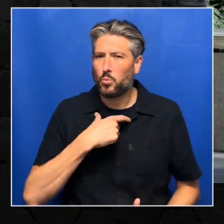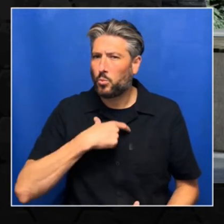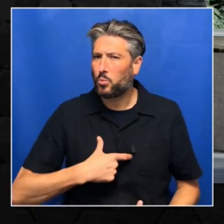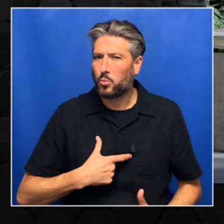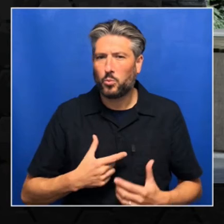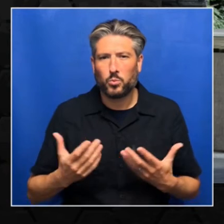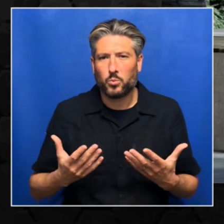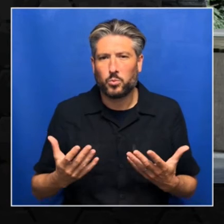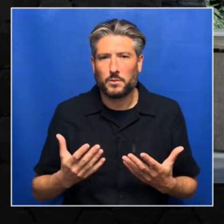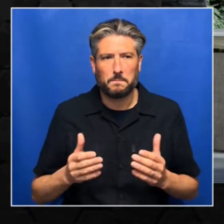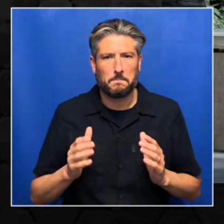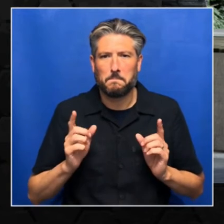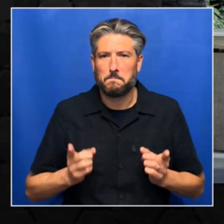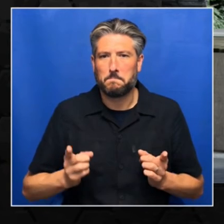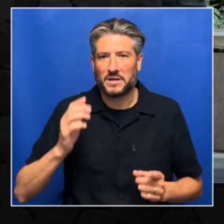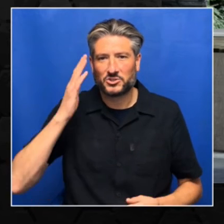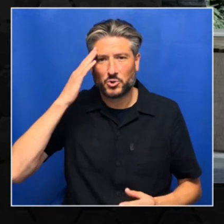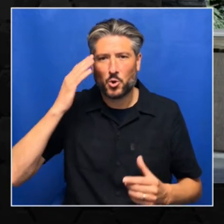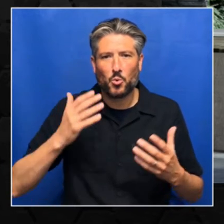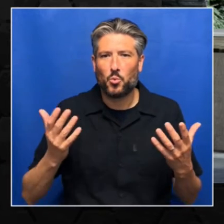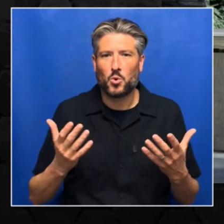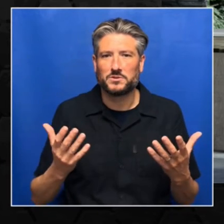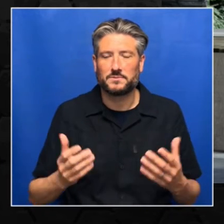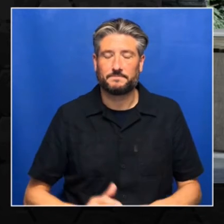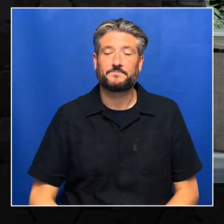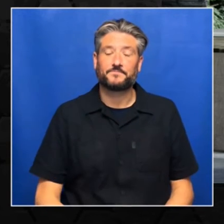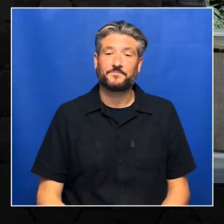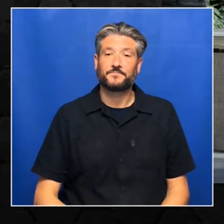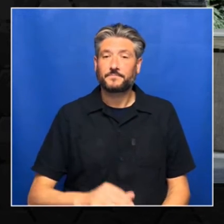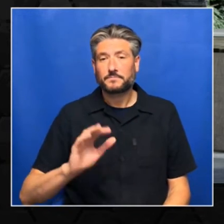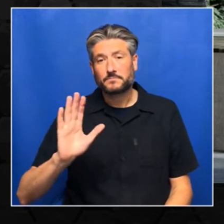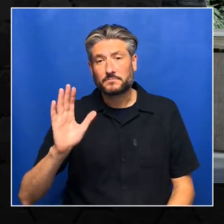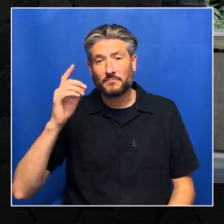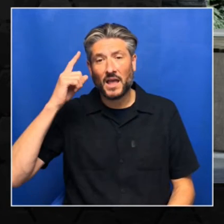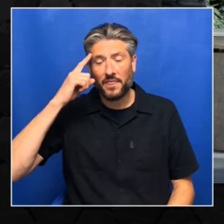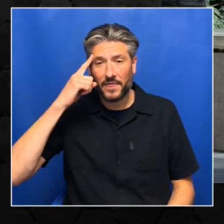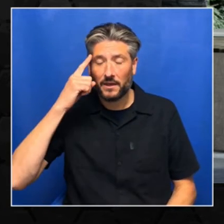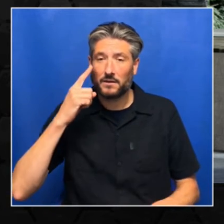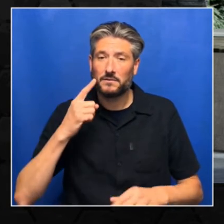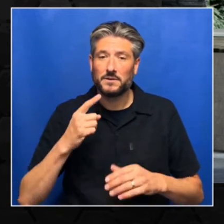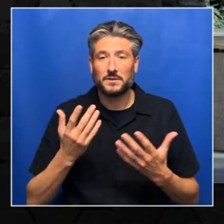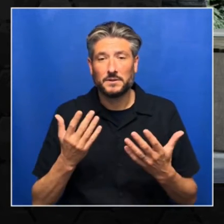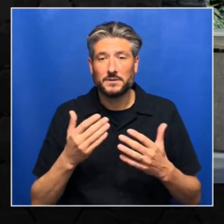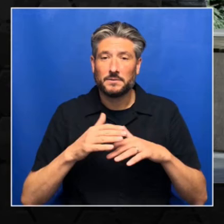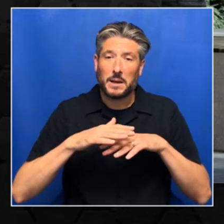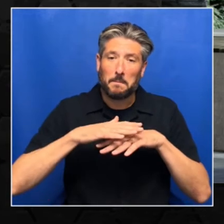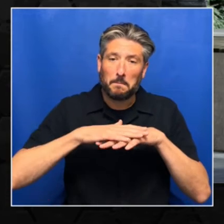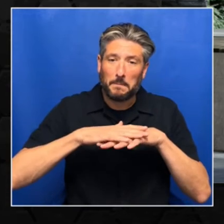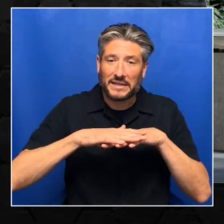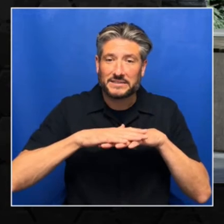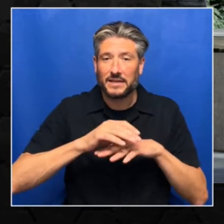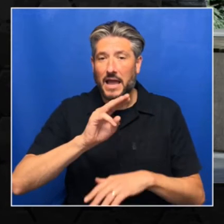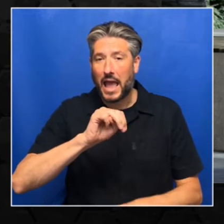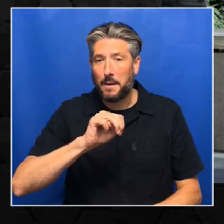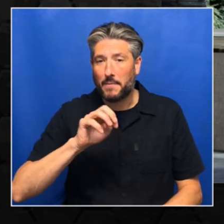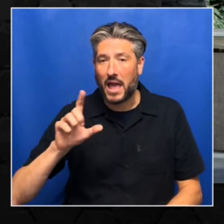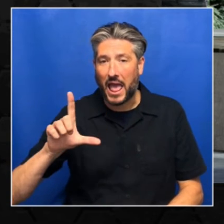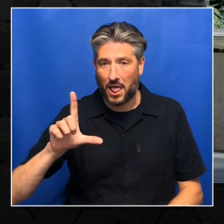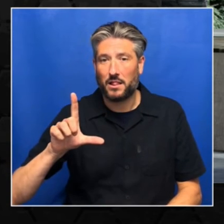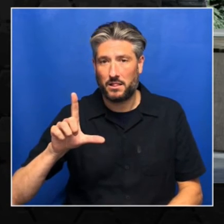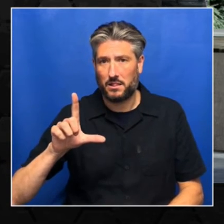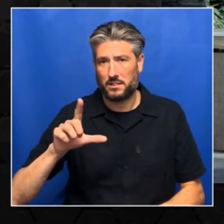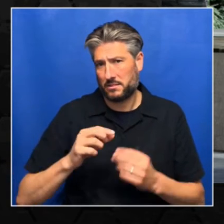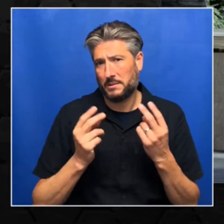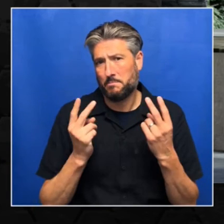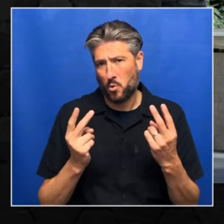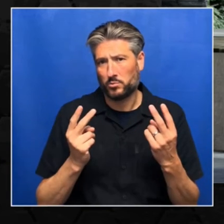Well, I think some basic knowledge of machine learning and data analytics would be necessary. Then we